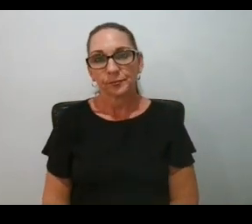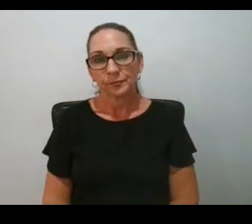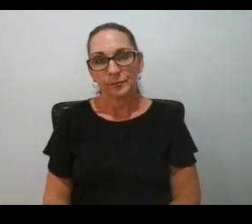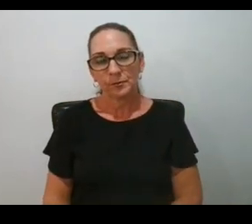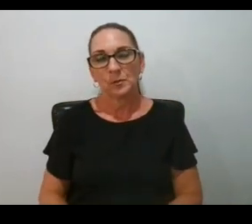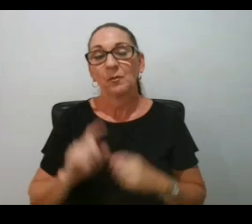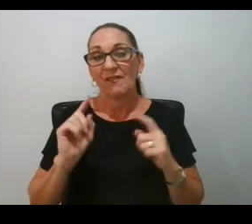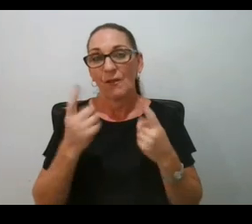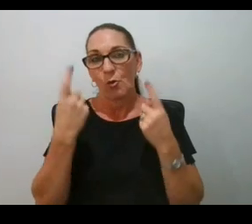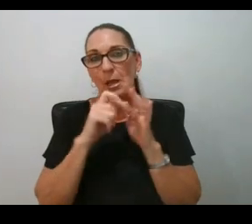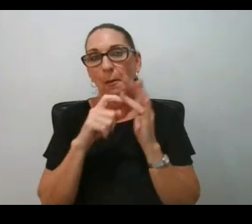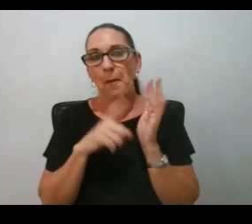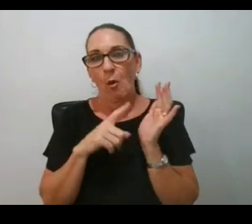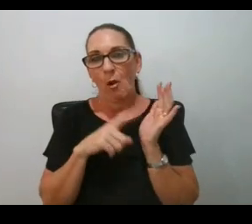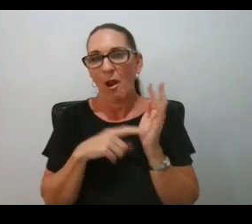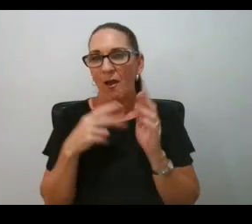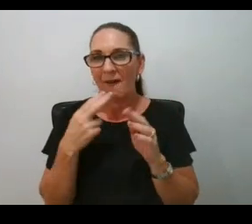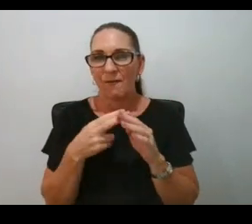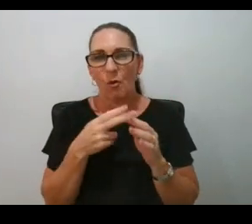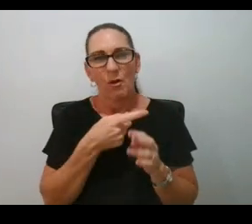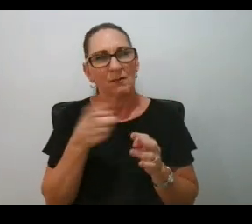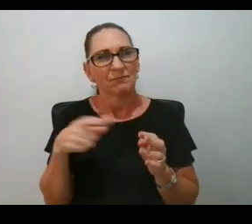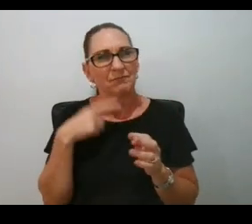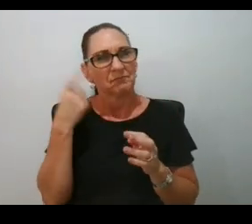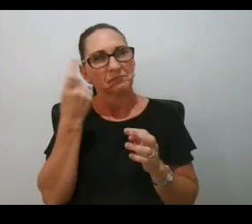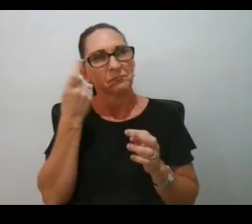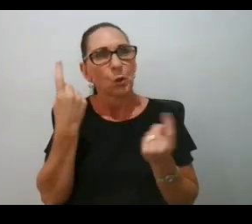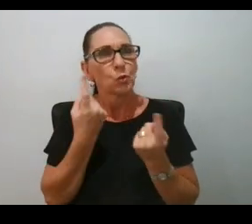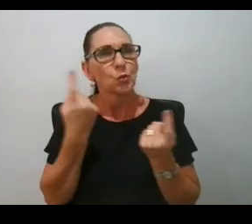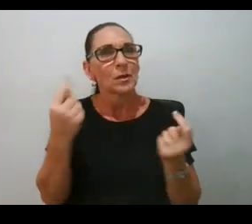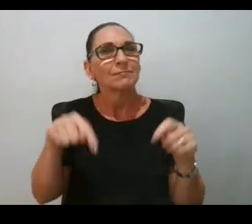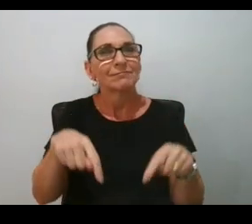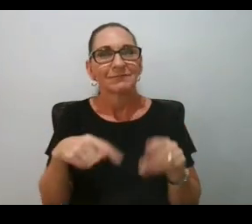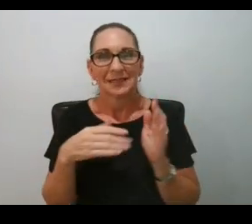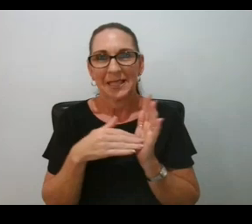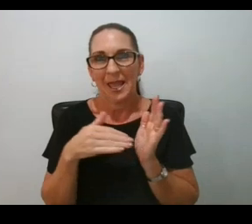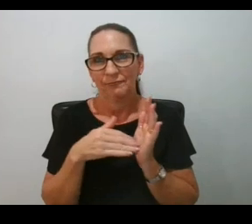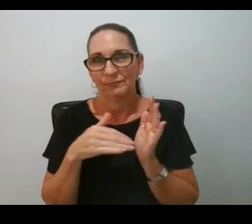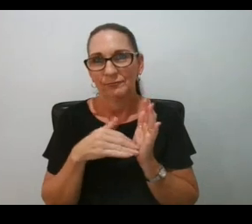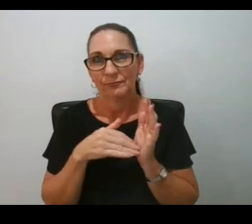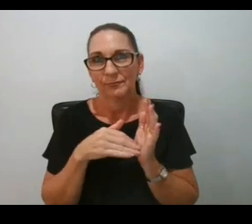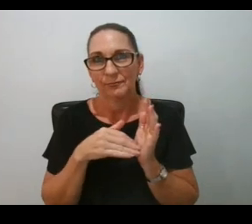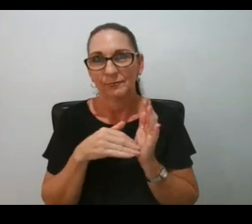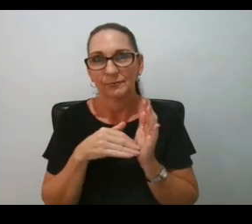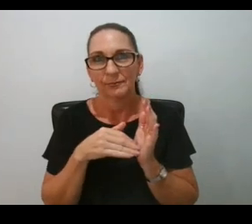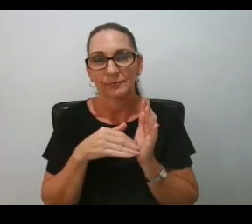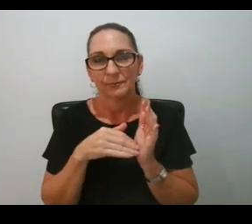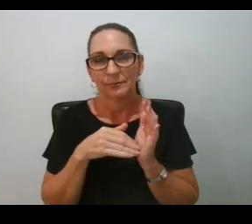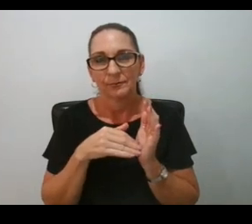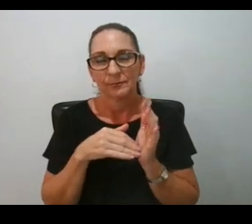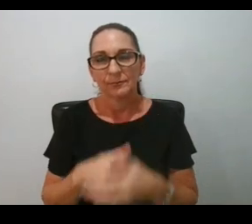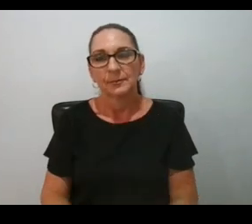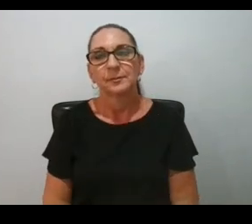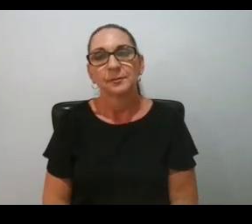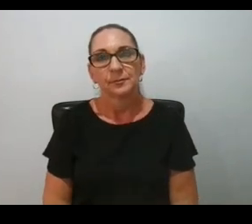to kind of get us started and have an idea of who's joining us today, I'll just pull that out.